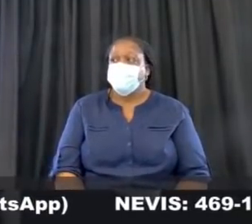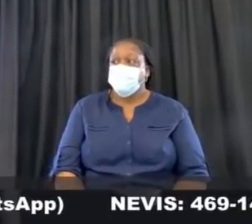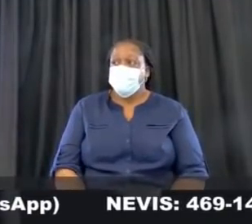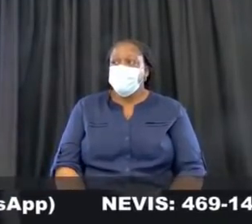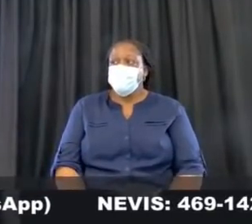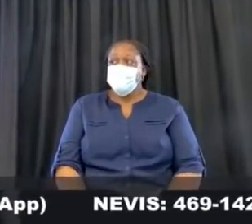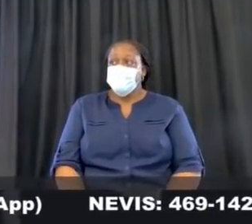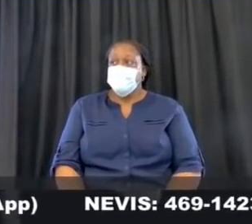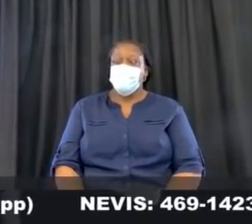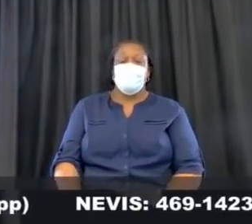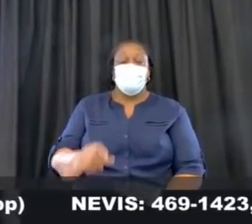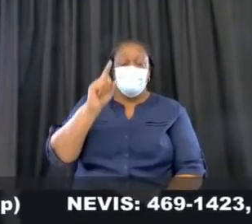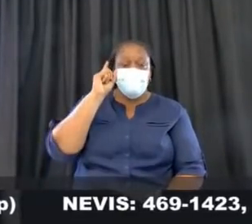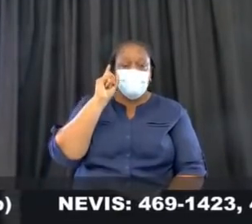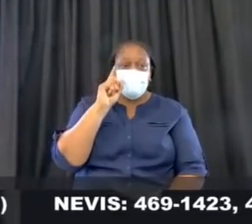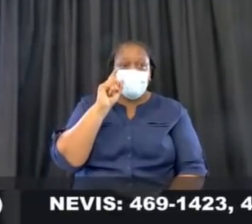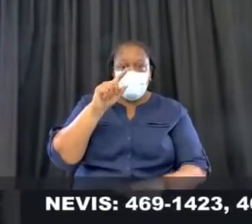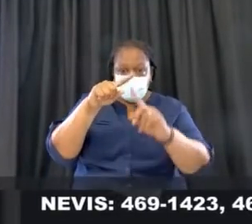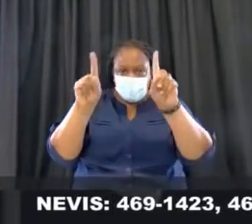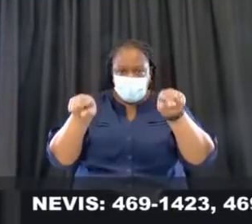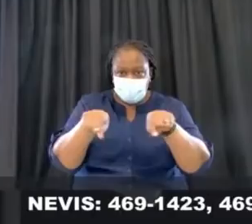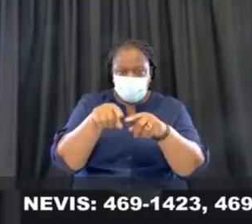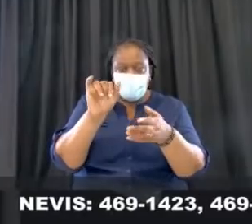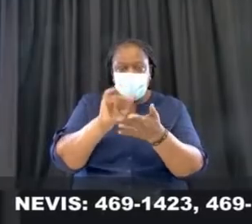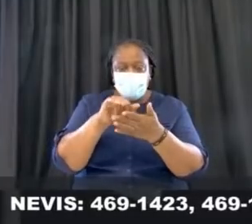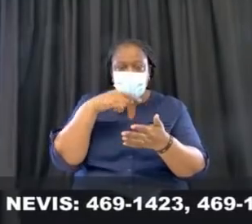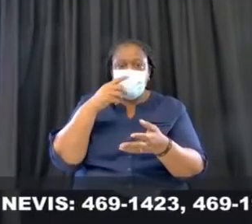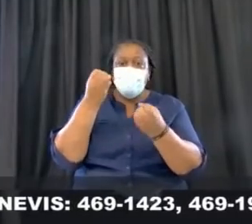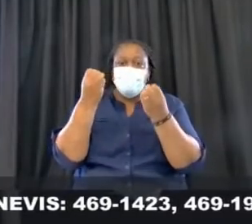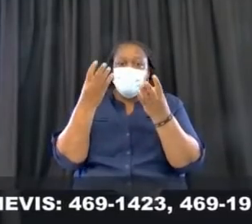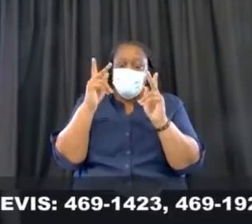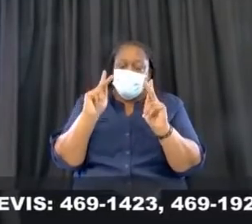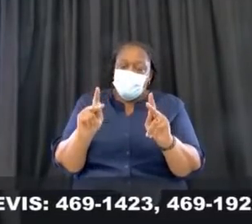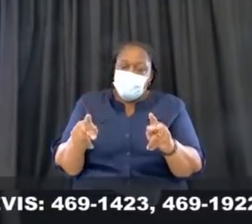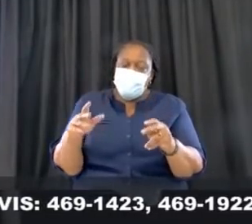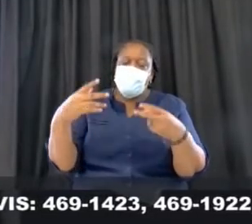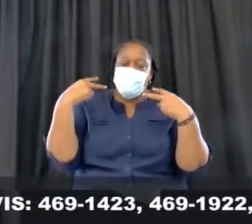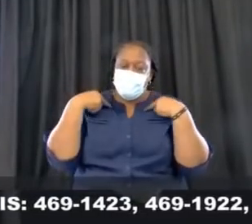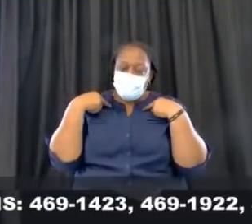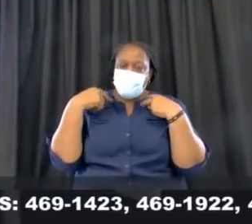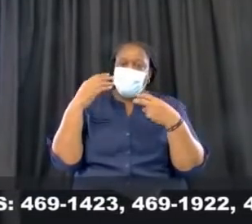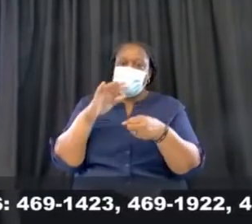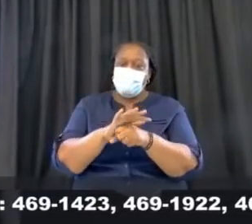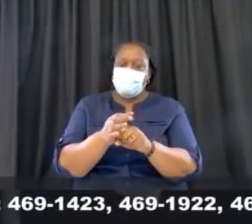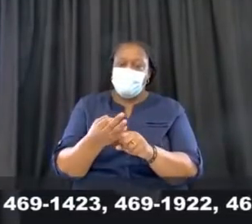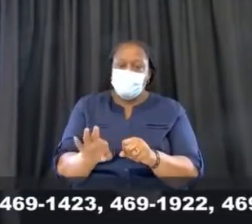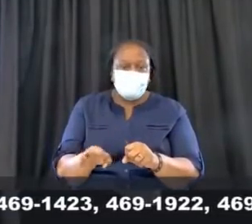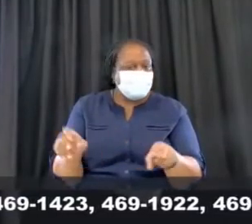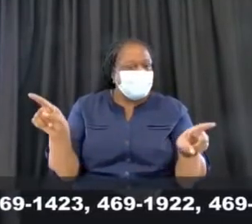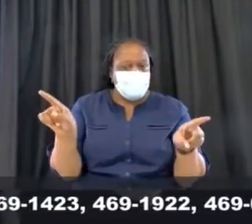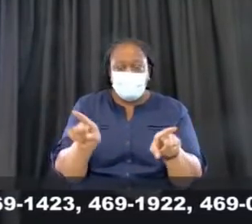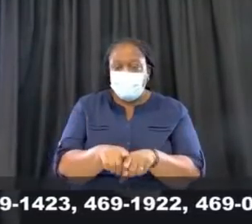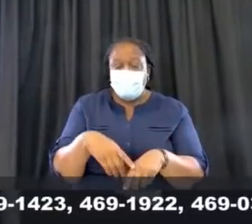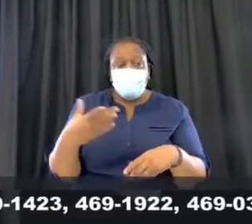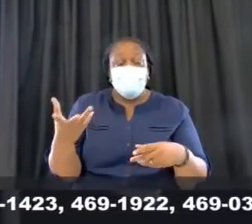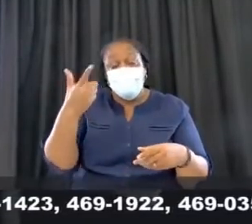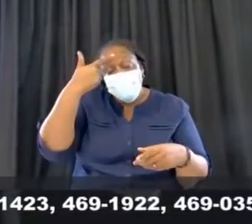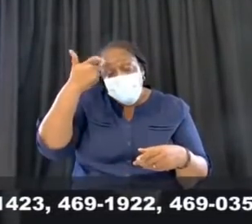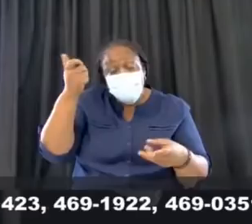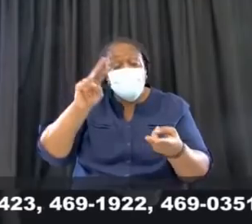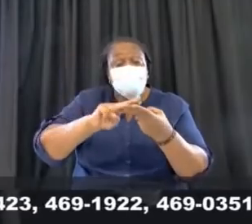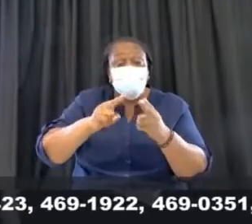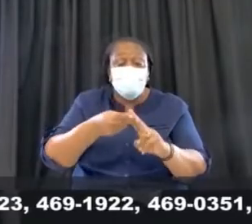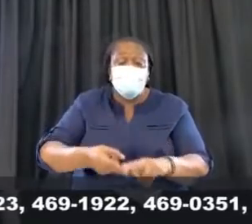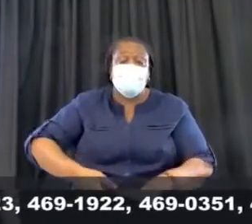displays the positive cases, again, as we move through our third wave of infection,